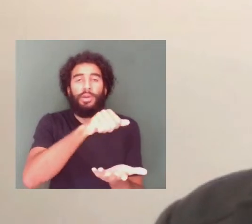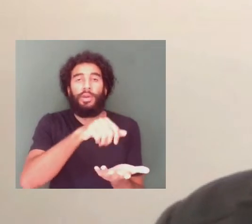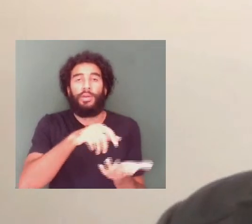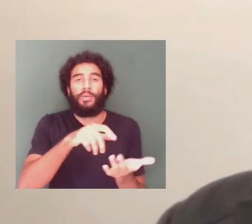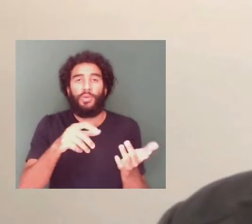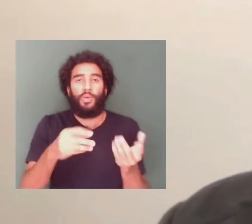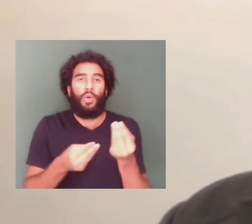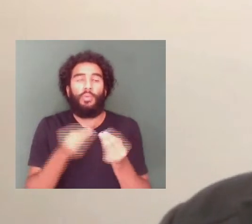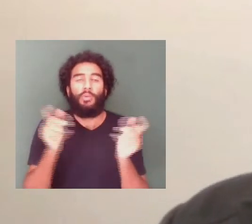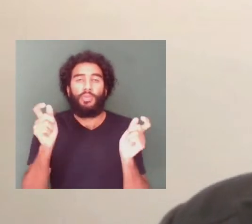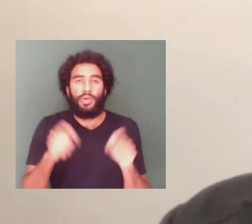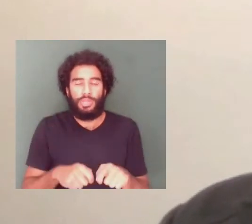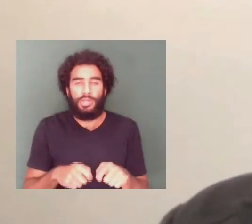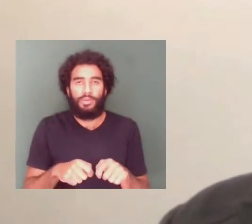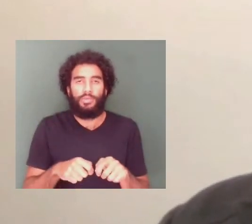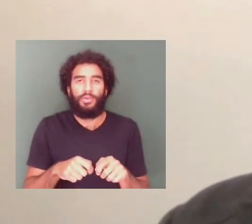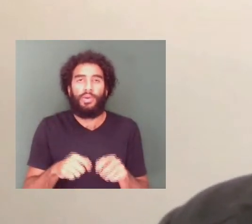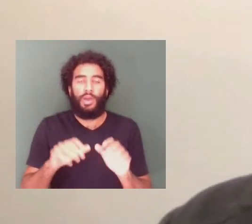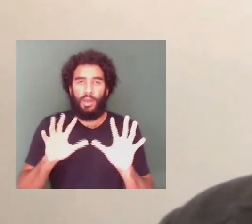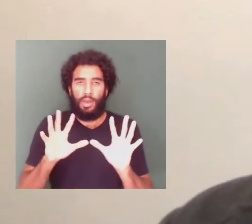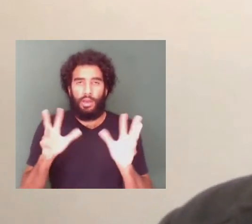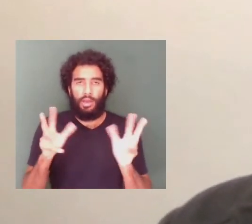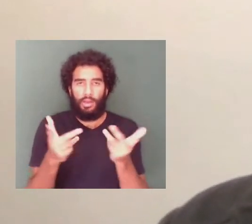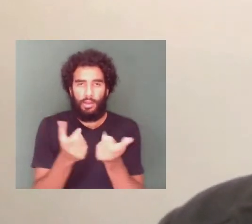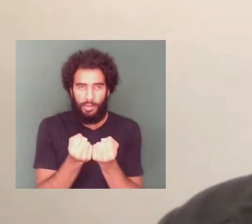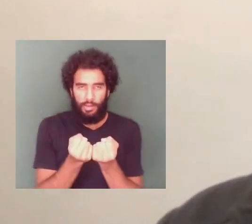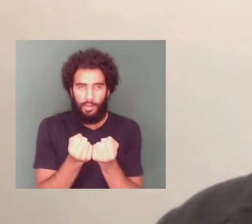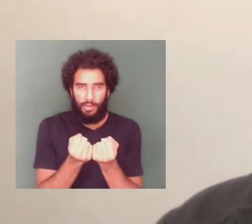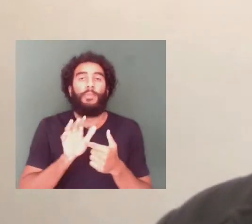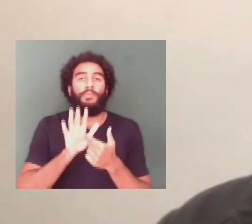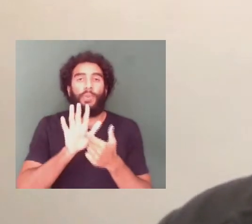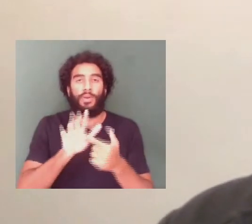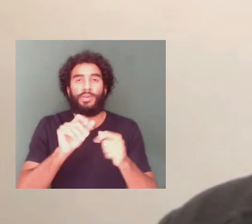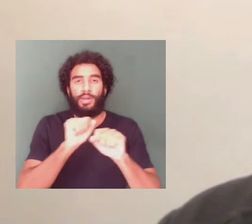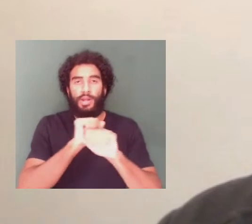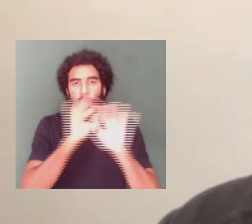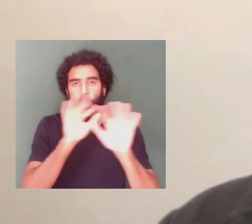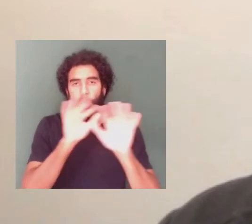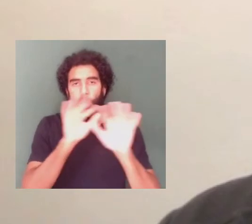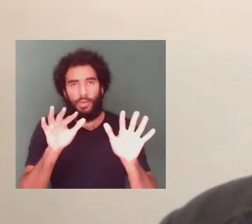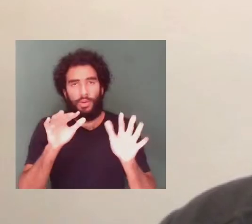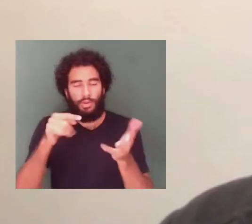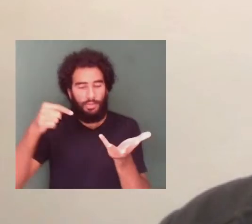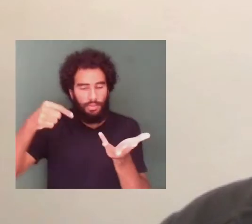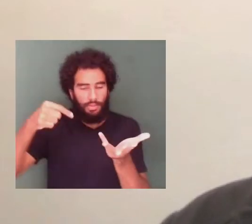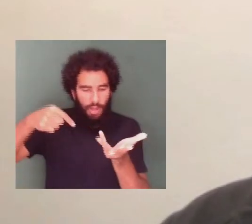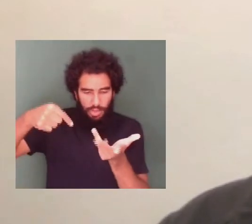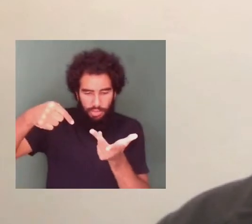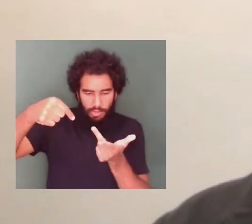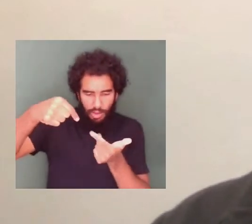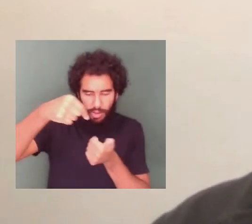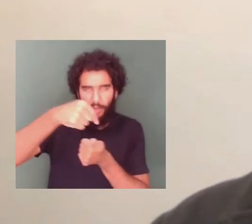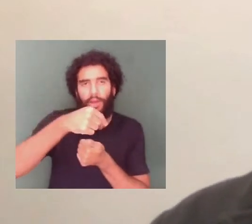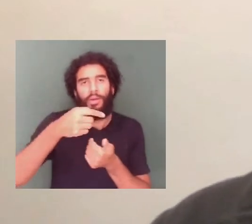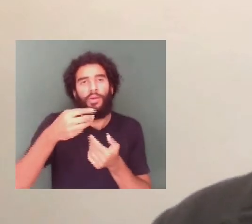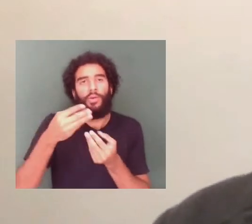comprehensive from WHO, that is actually exposing